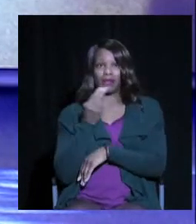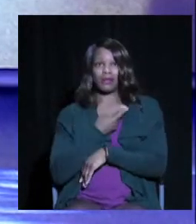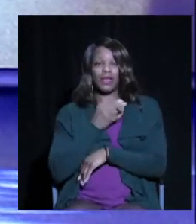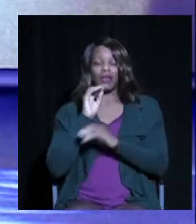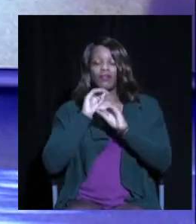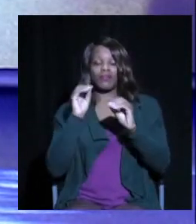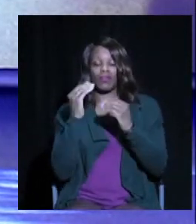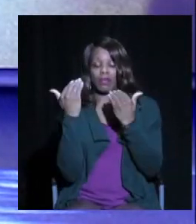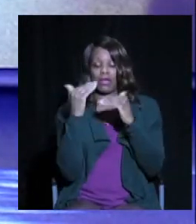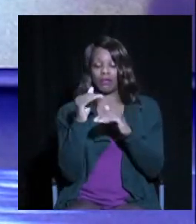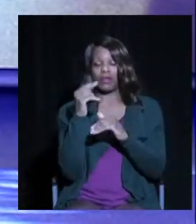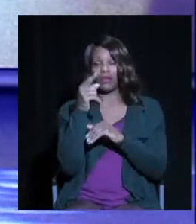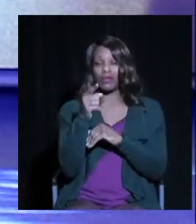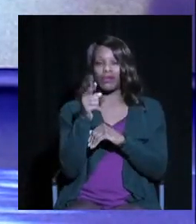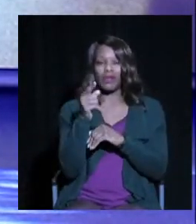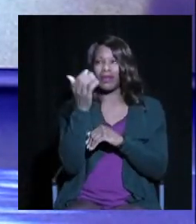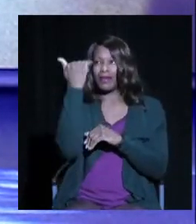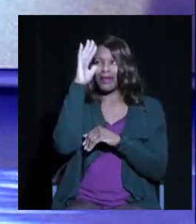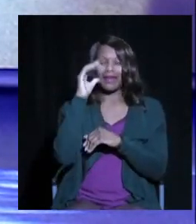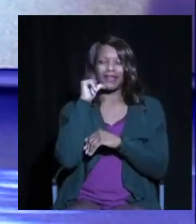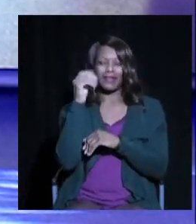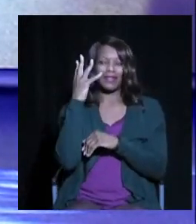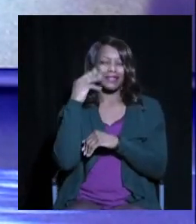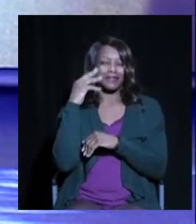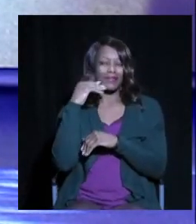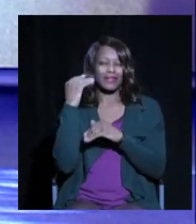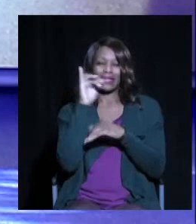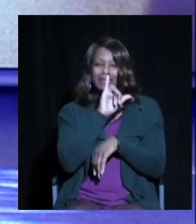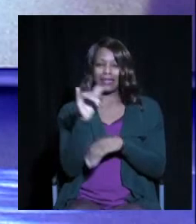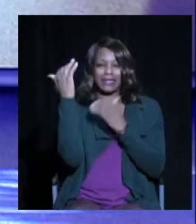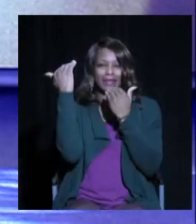yours has the same limiting power on God.